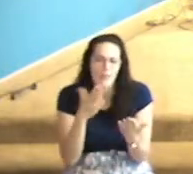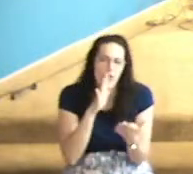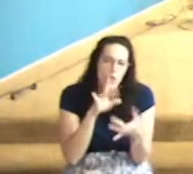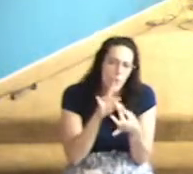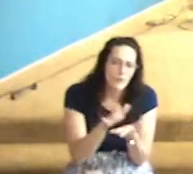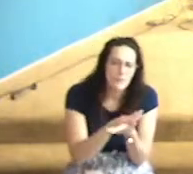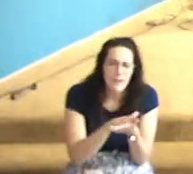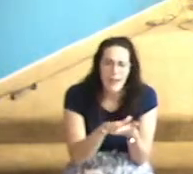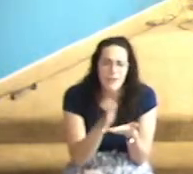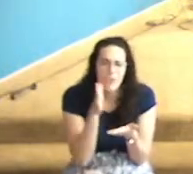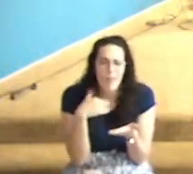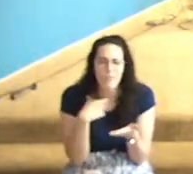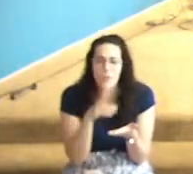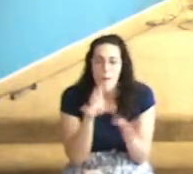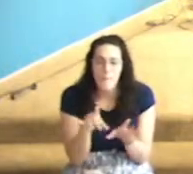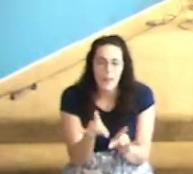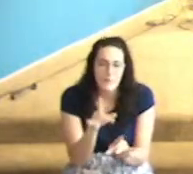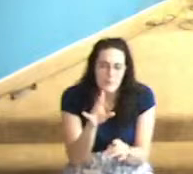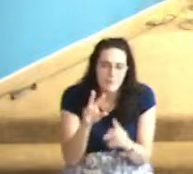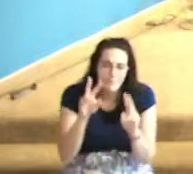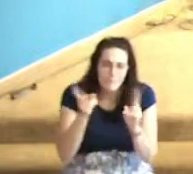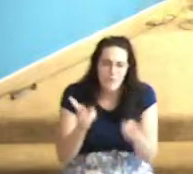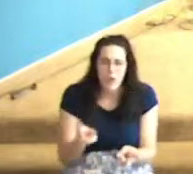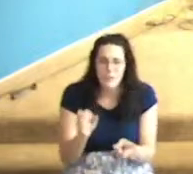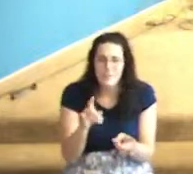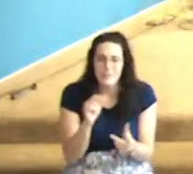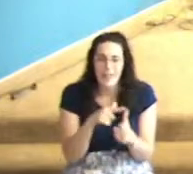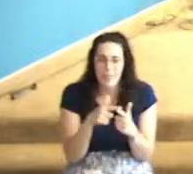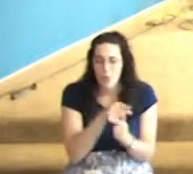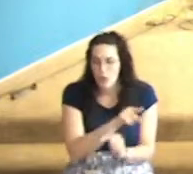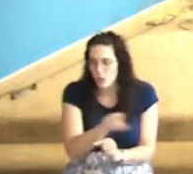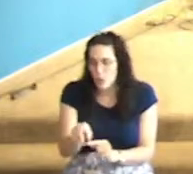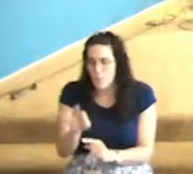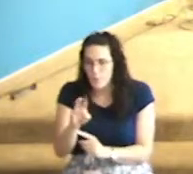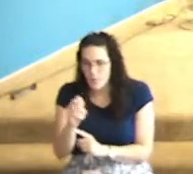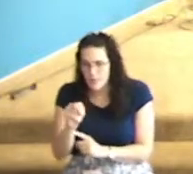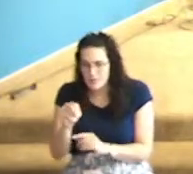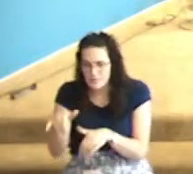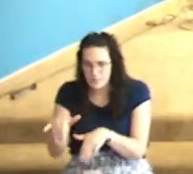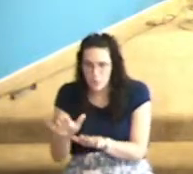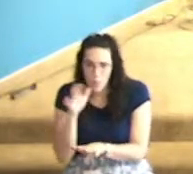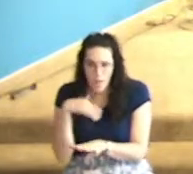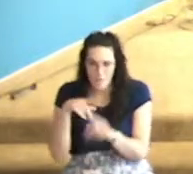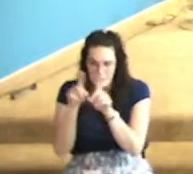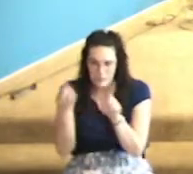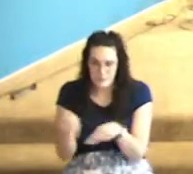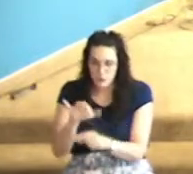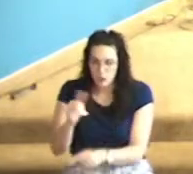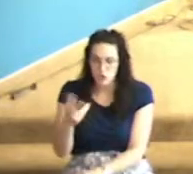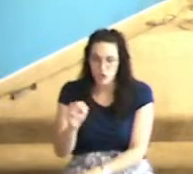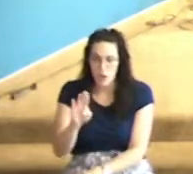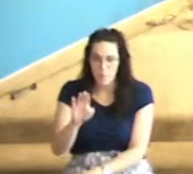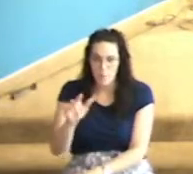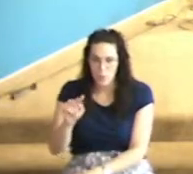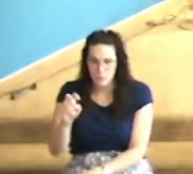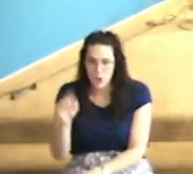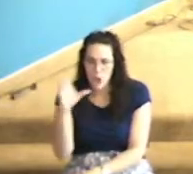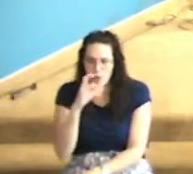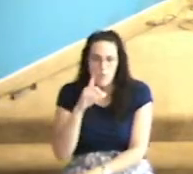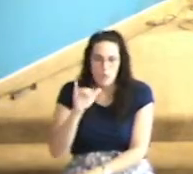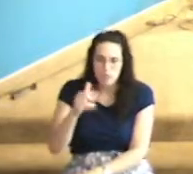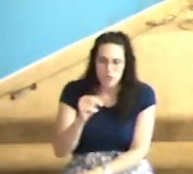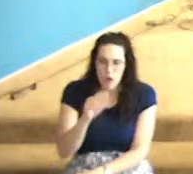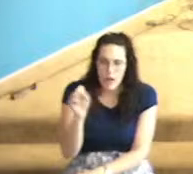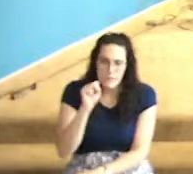kindness. We will go to the Berlin Cemetery. There'll be a sign at a headstone for John Bolton. Look for John and Sarah